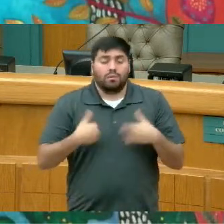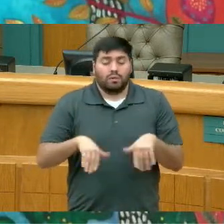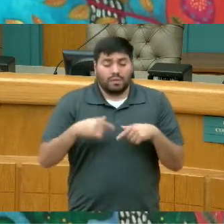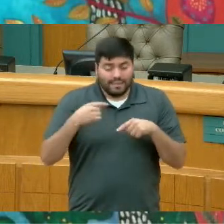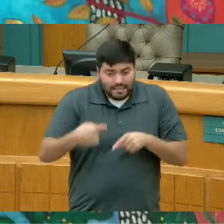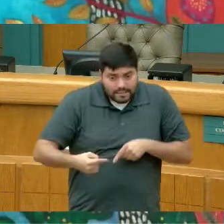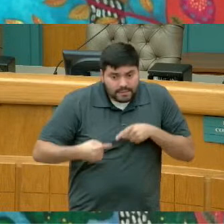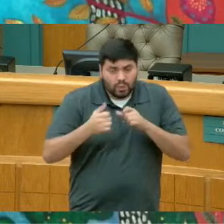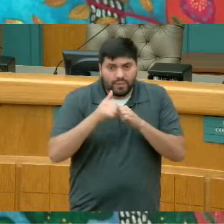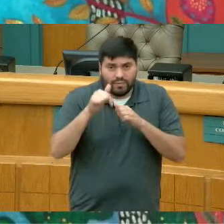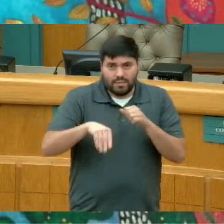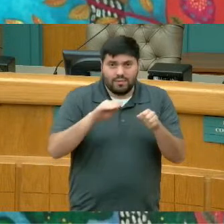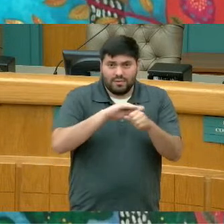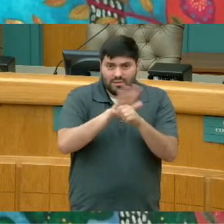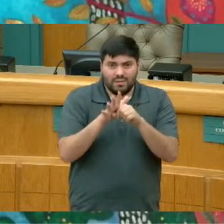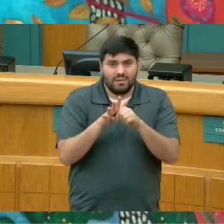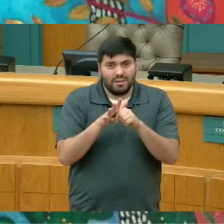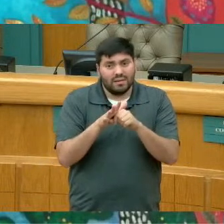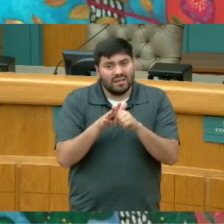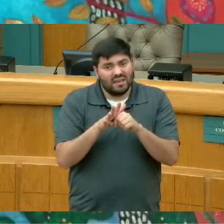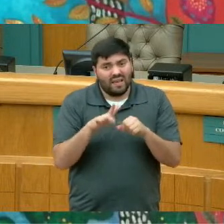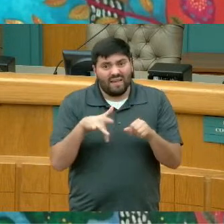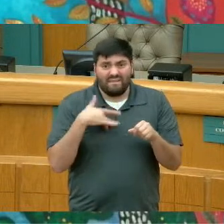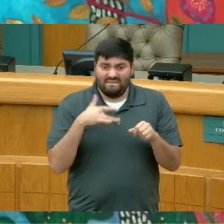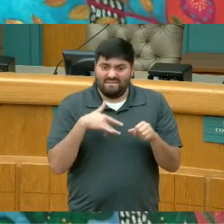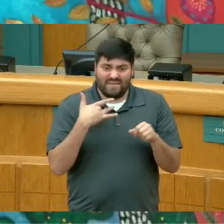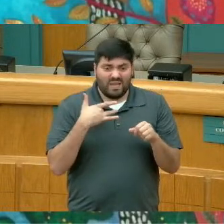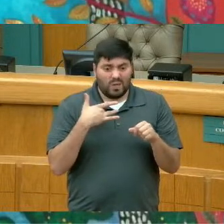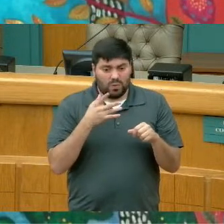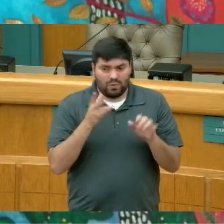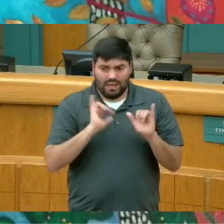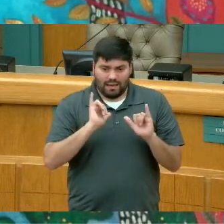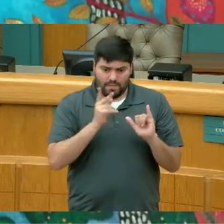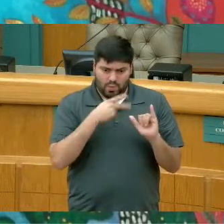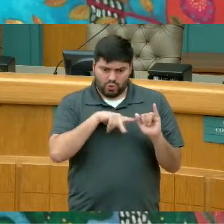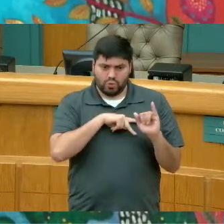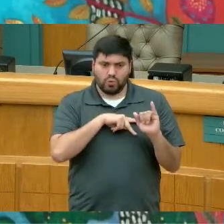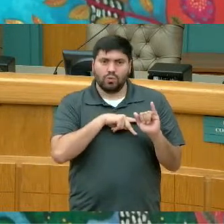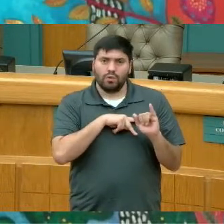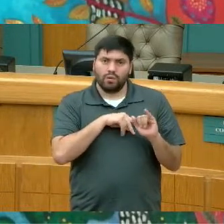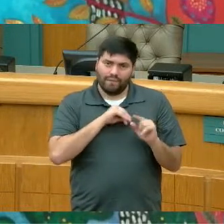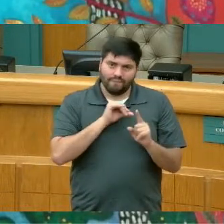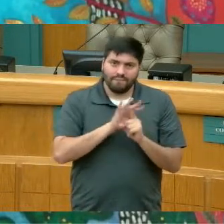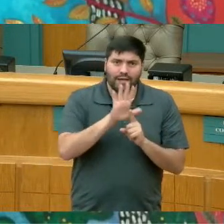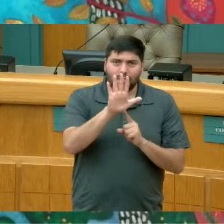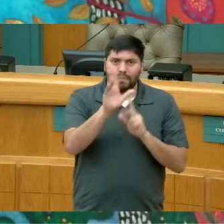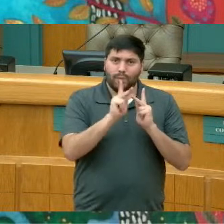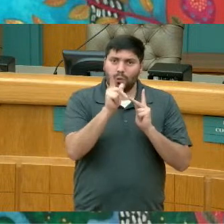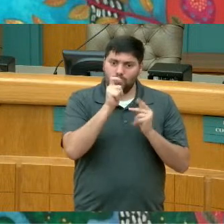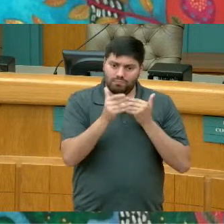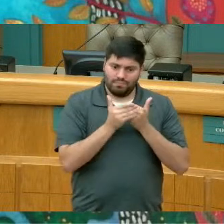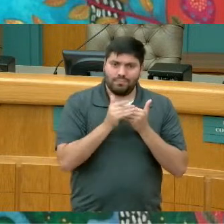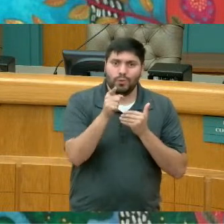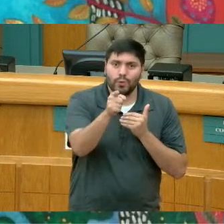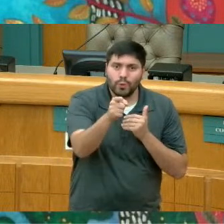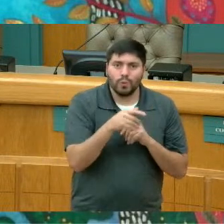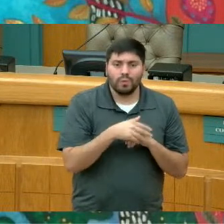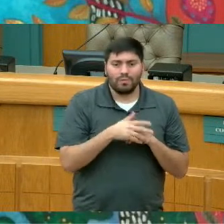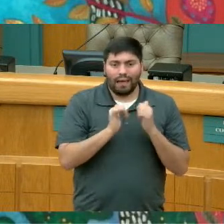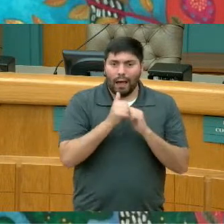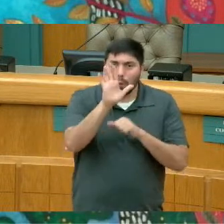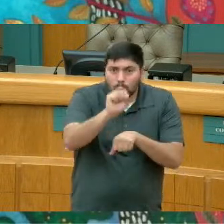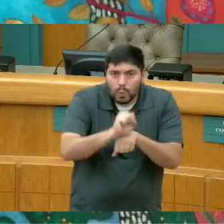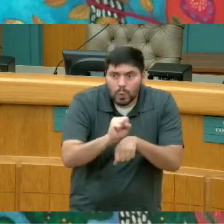coronavirus pandemic is very personal to so many of us. And it affects us. It affects us how we work.